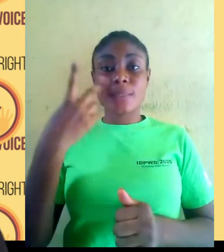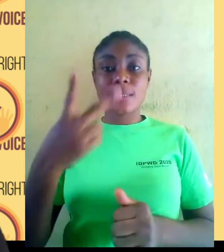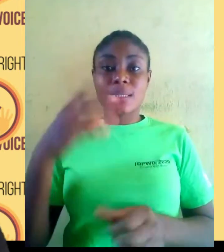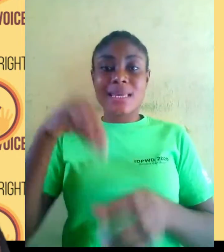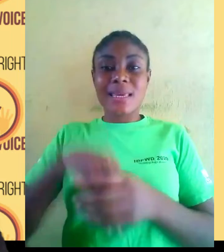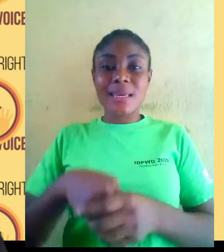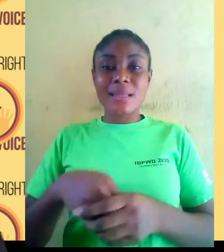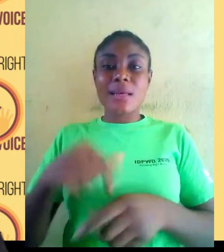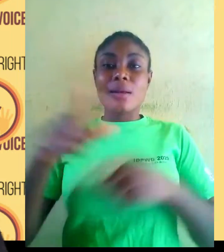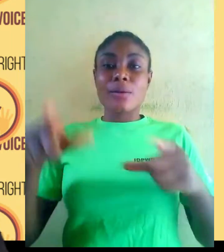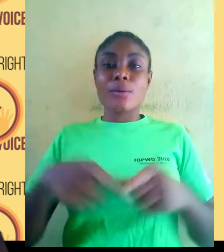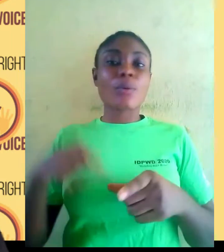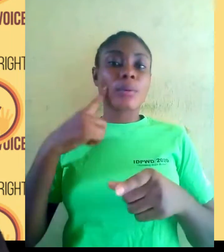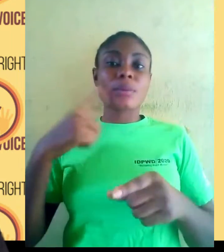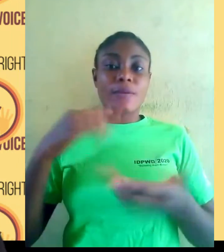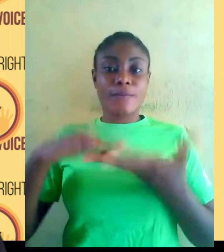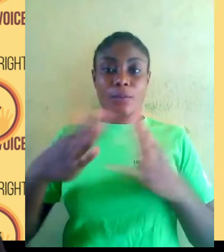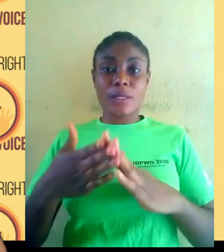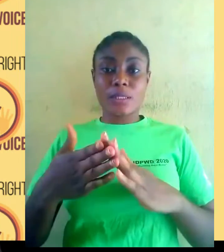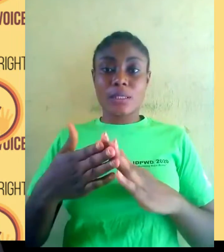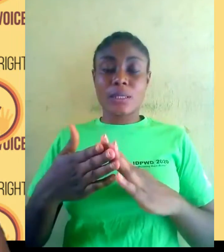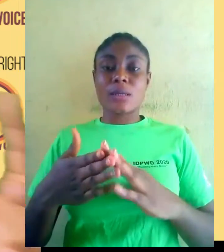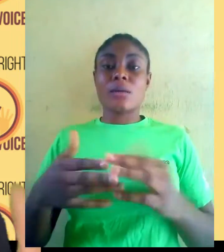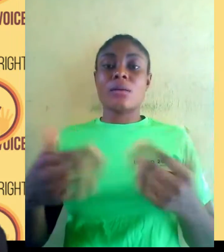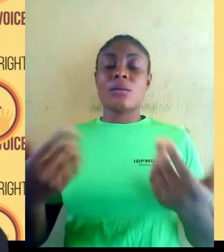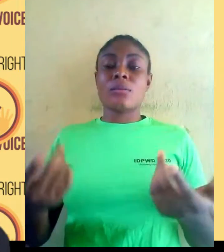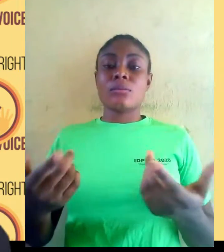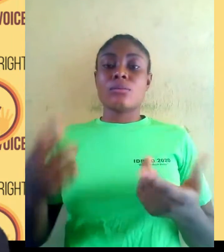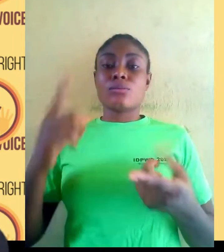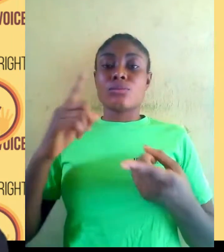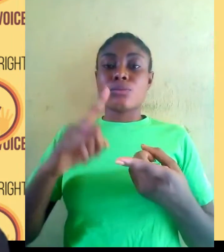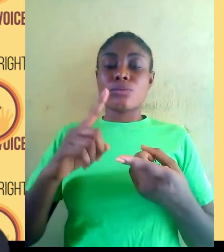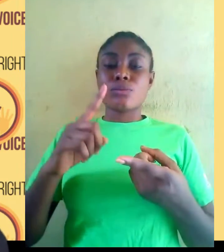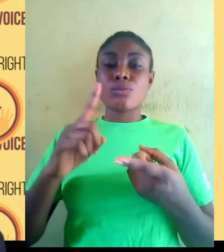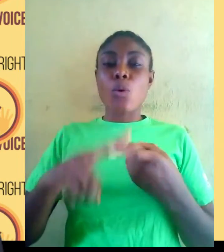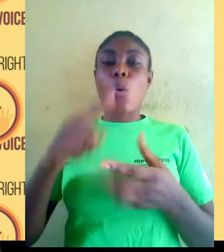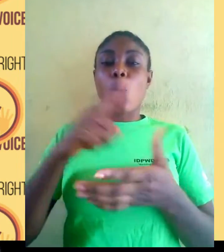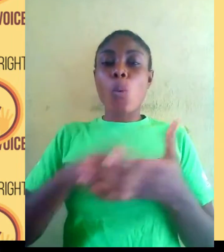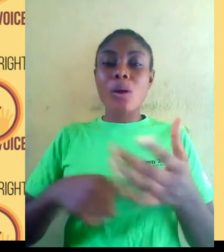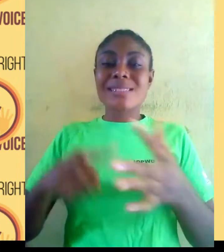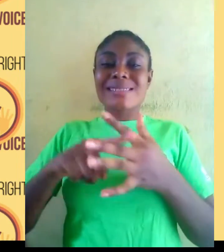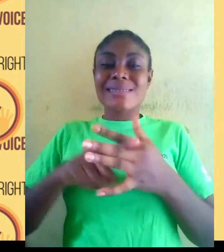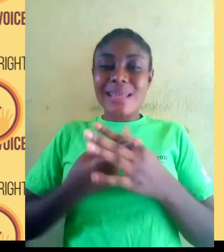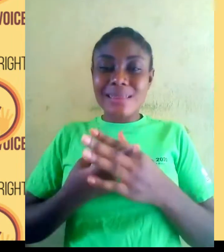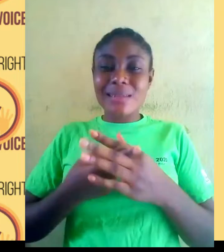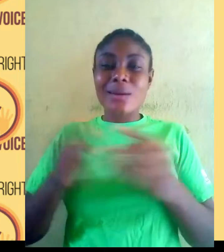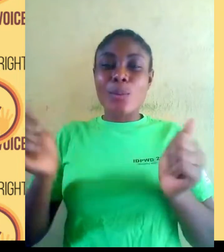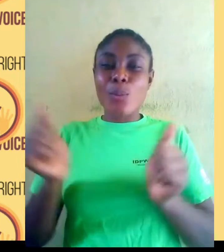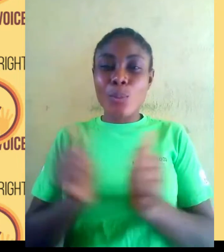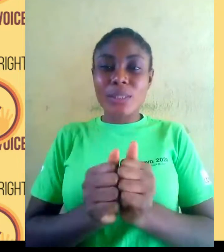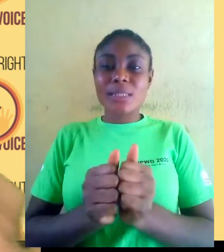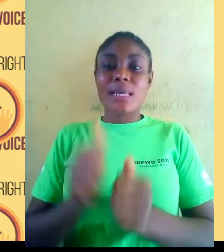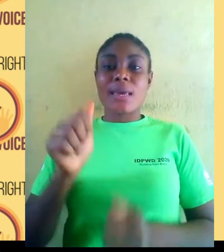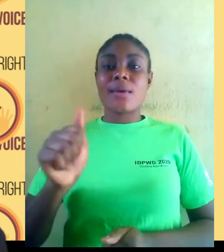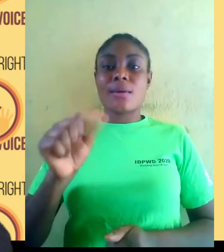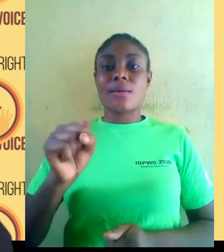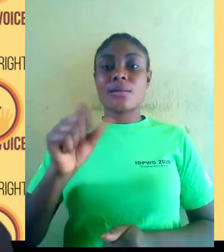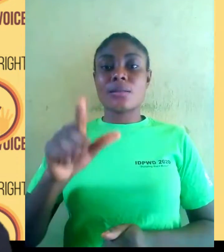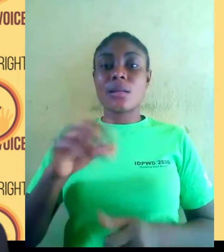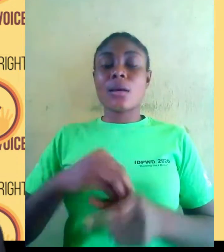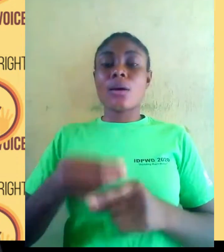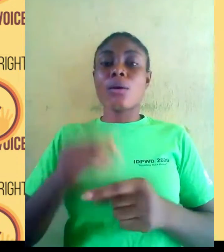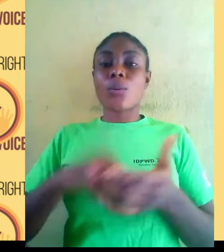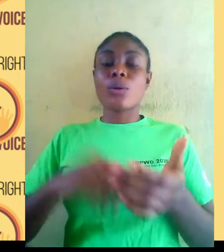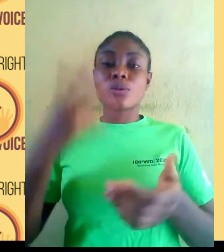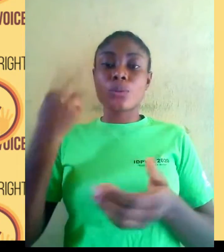that to disambiguate what originated from American Sign Language or what was brought